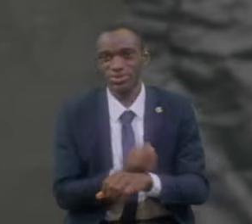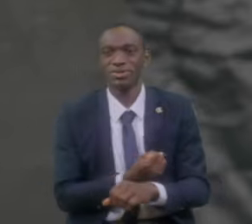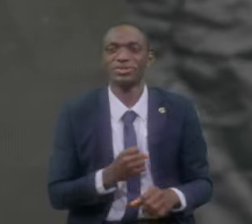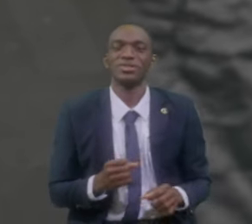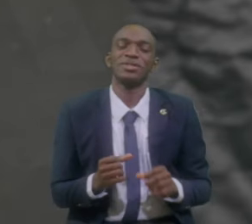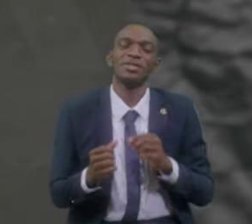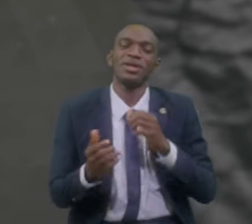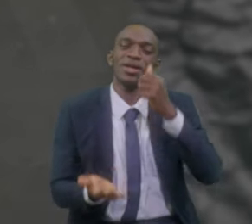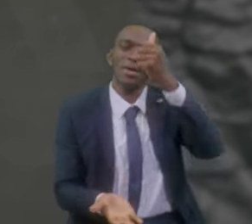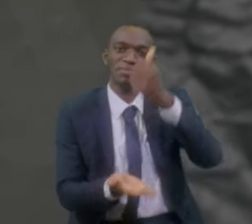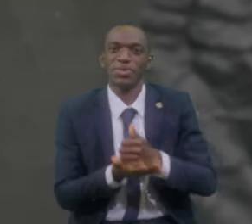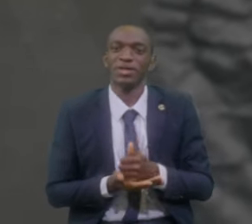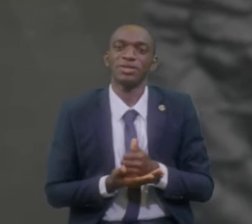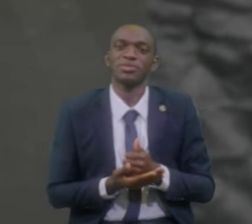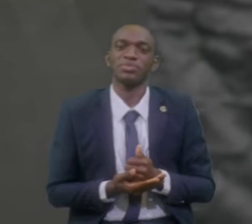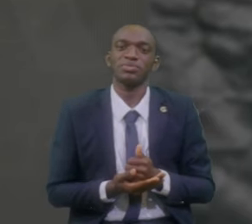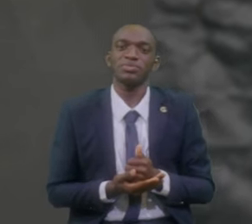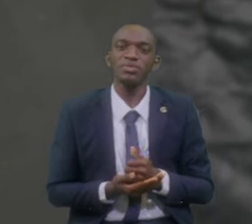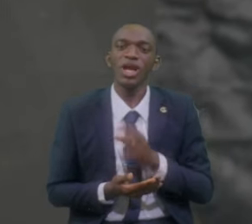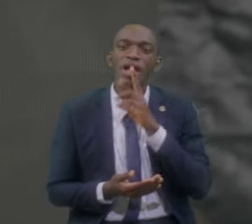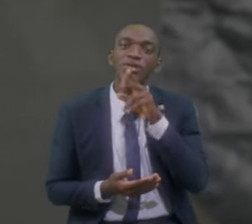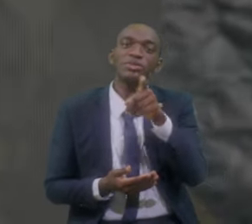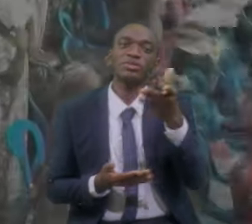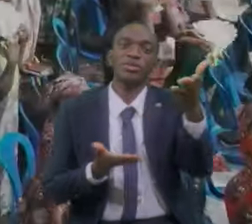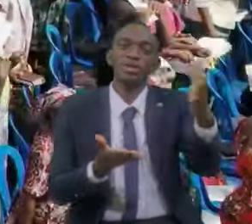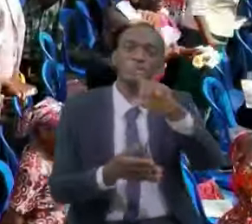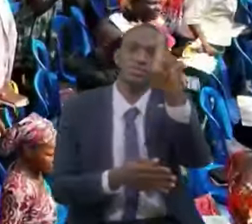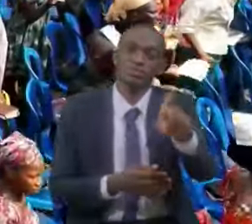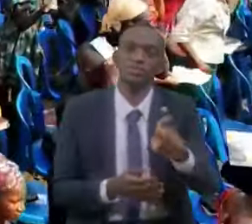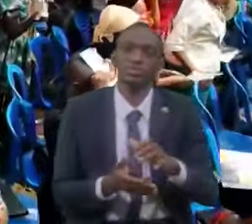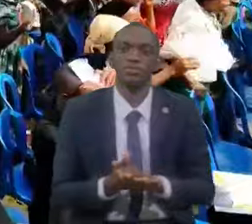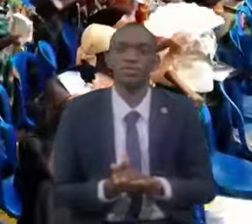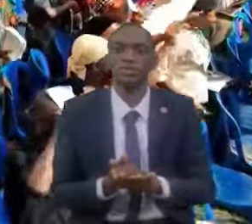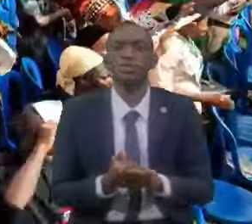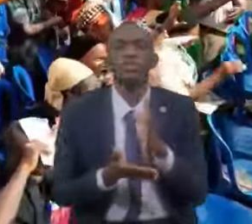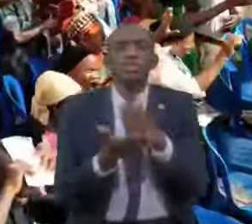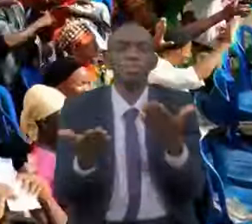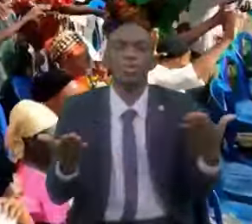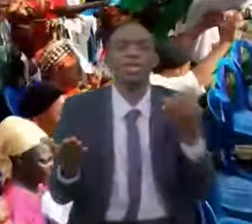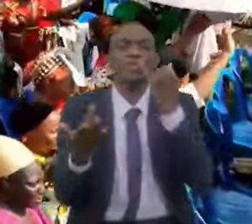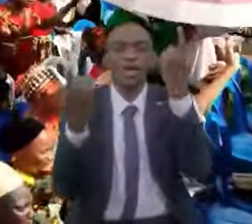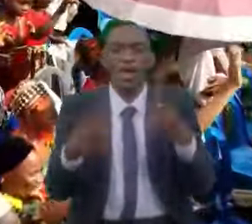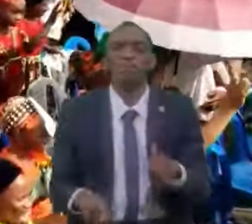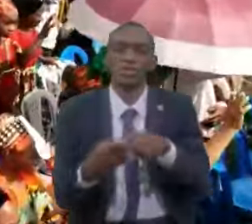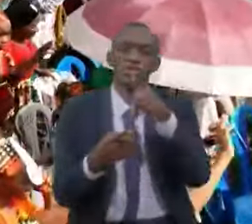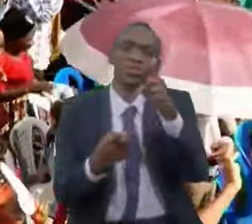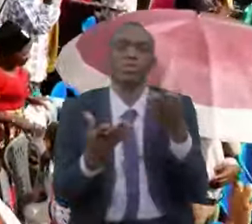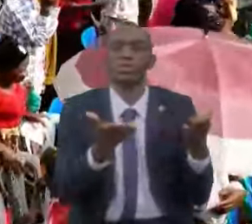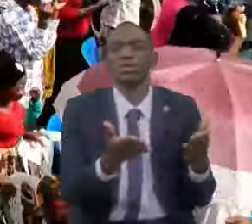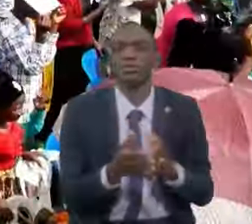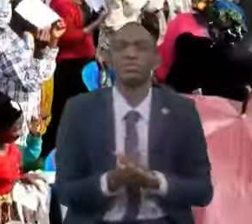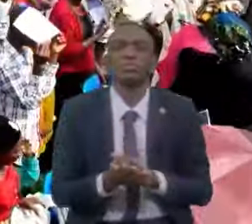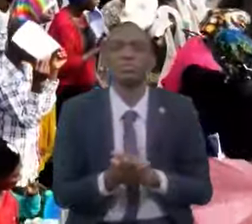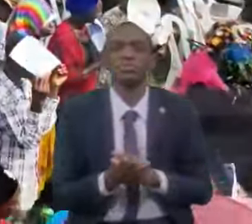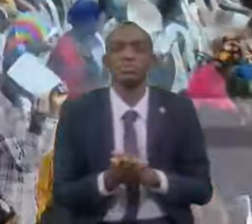Amen. Are you there? Something is happening to you today. You know, there